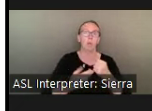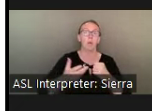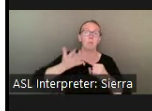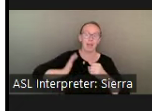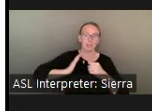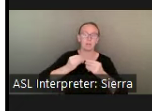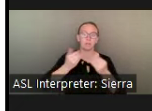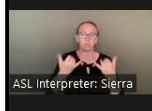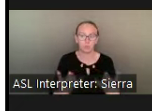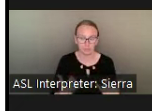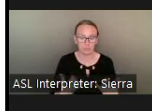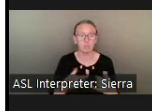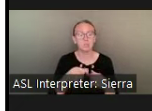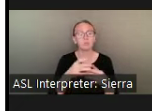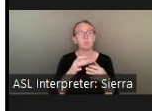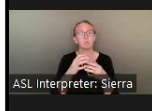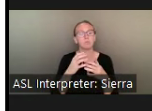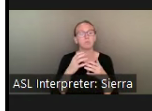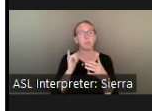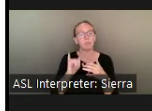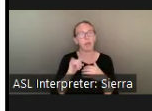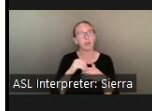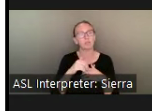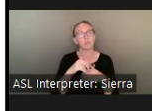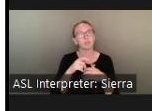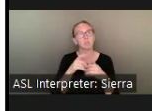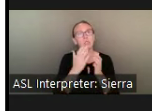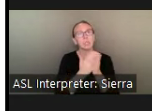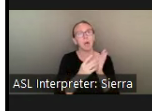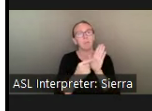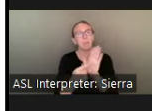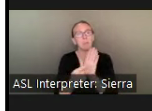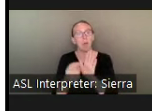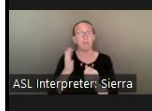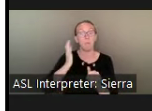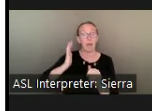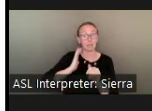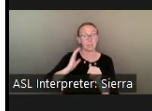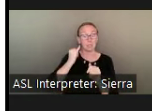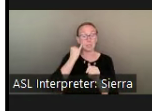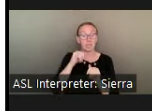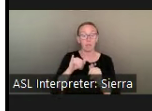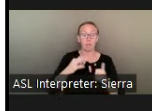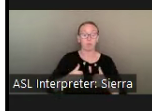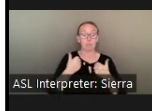also references to it in the past tied in with this idea of a withdrawal of self.